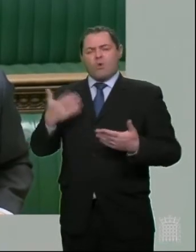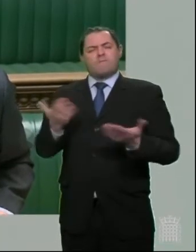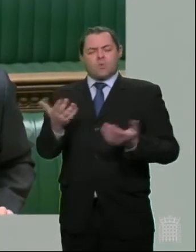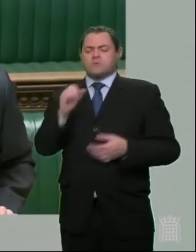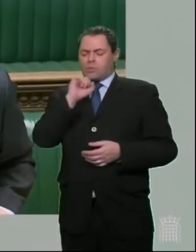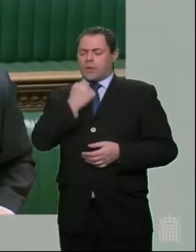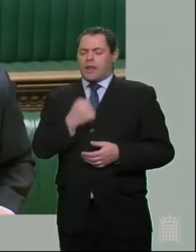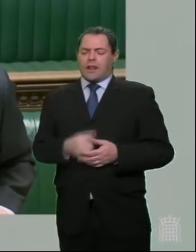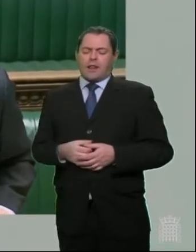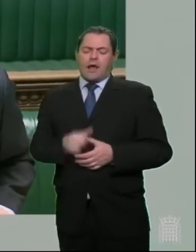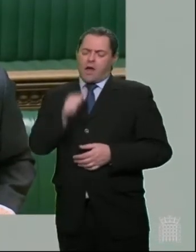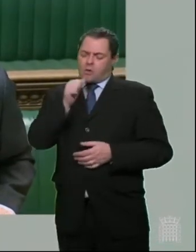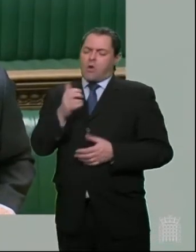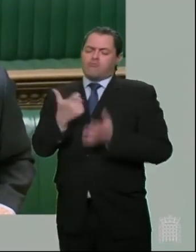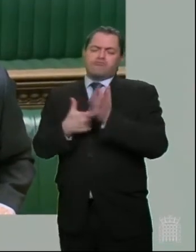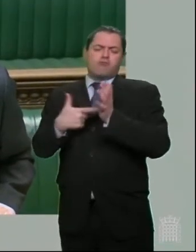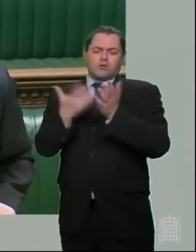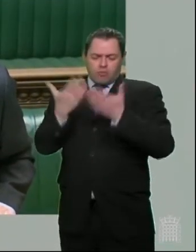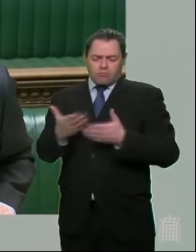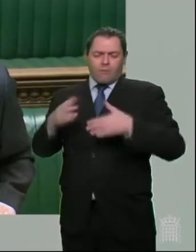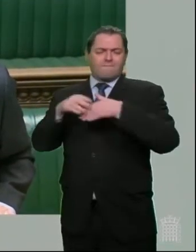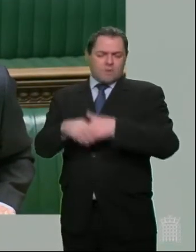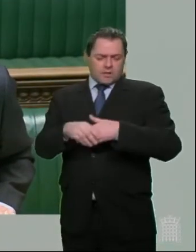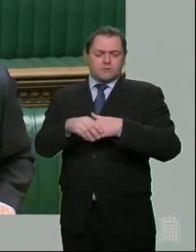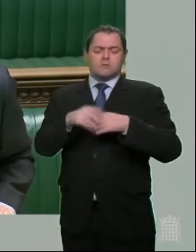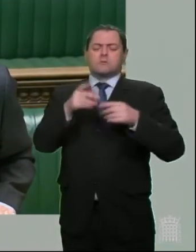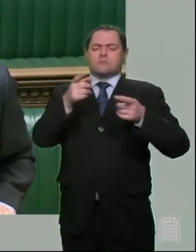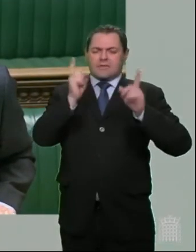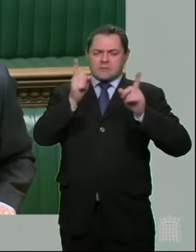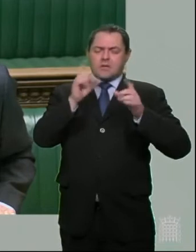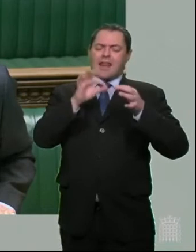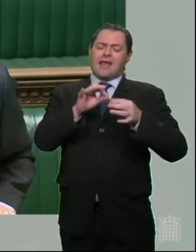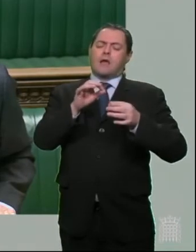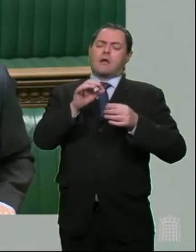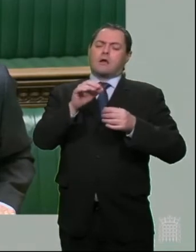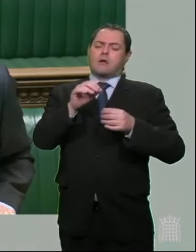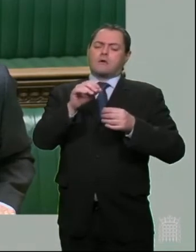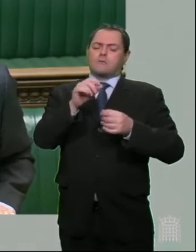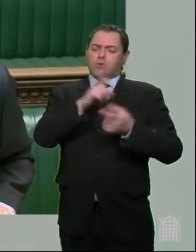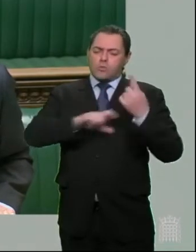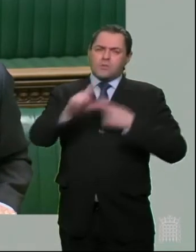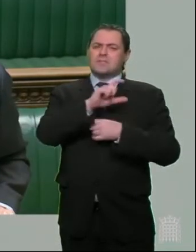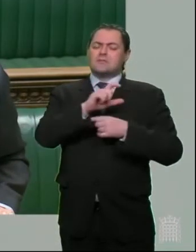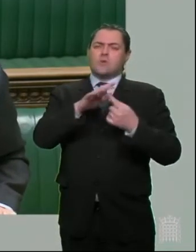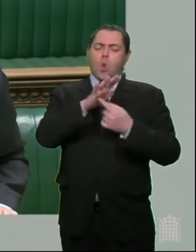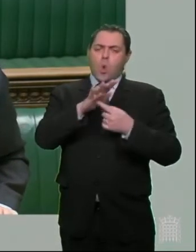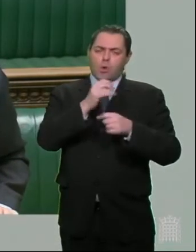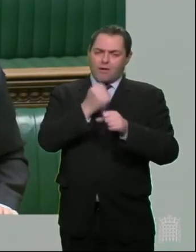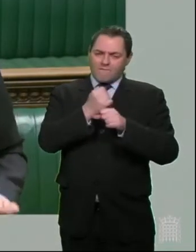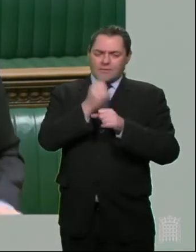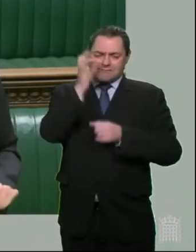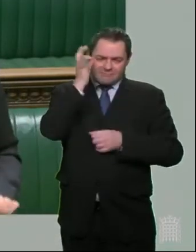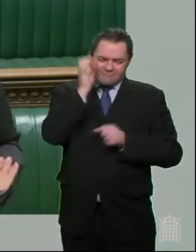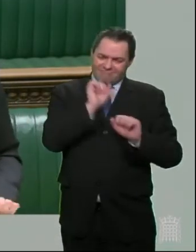we will. I know that my right friend, the Secretary of State for Communities and Local Government, will be bringing forward a plan very shortly. But it is also important that mortgage